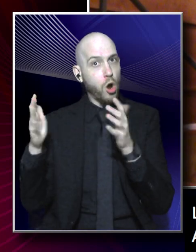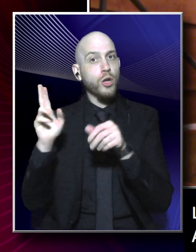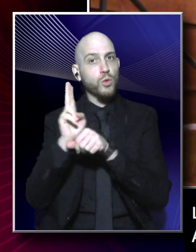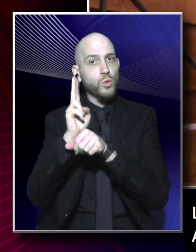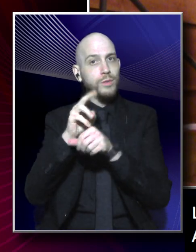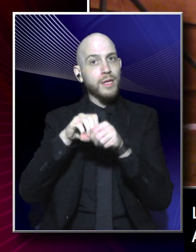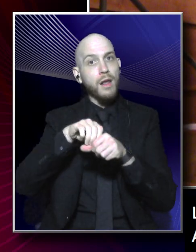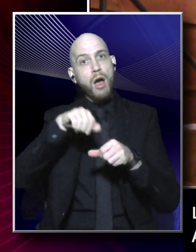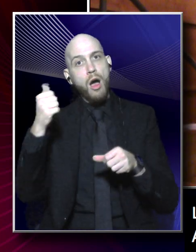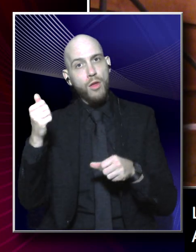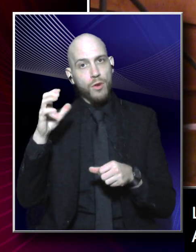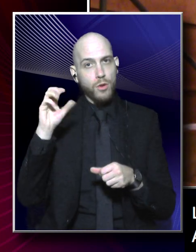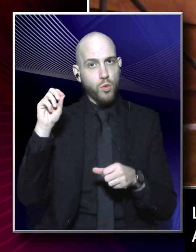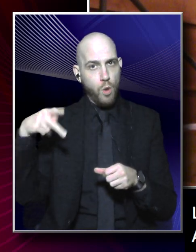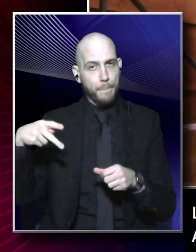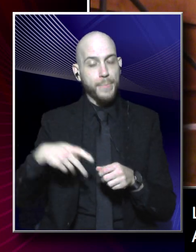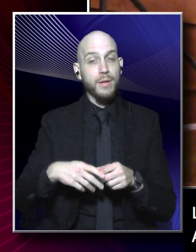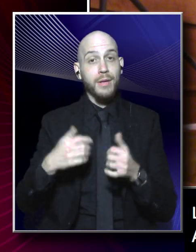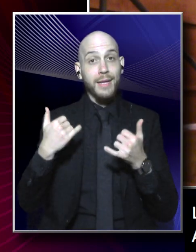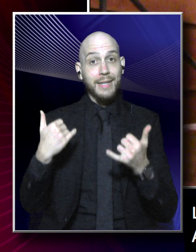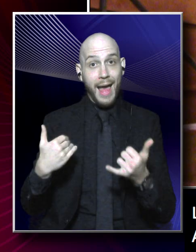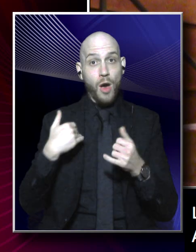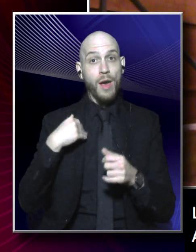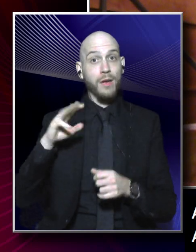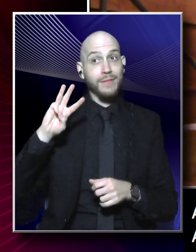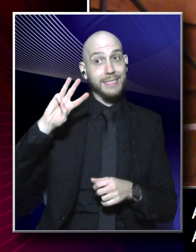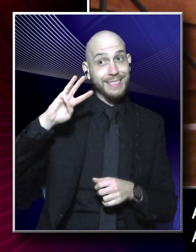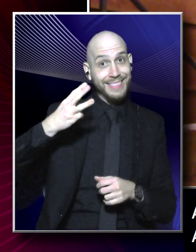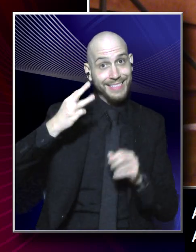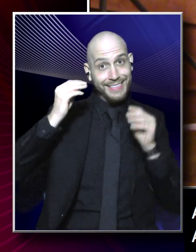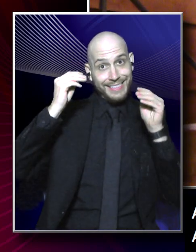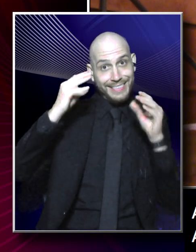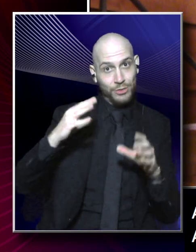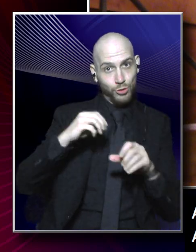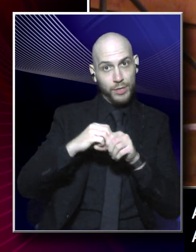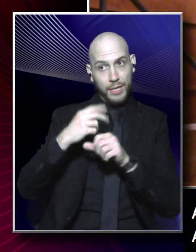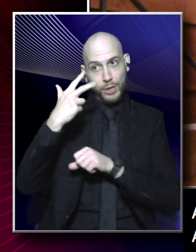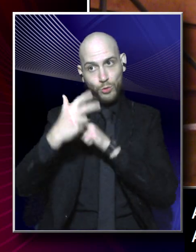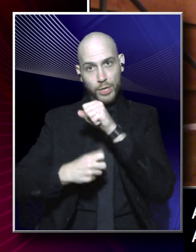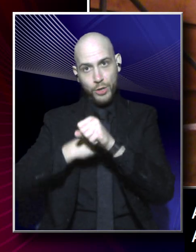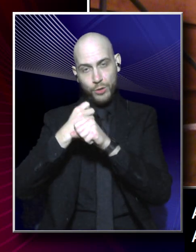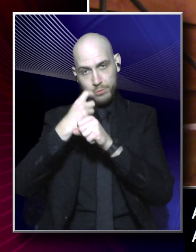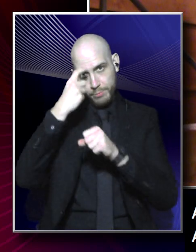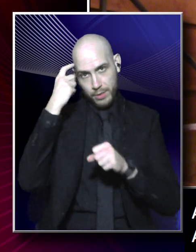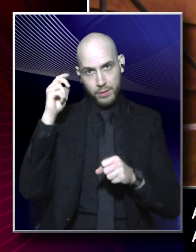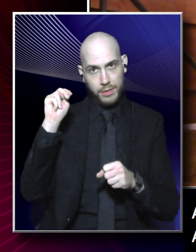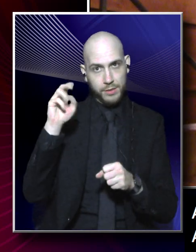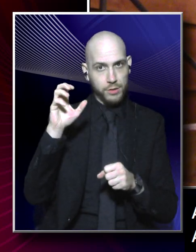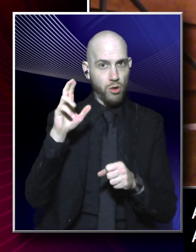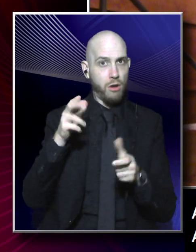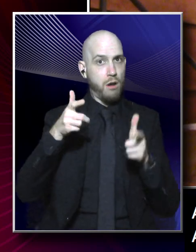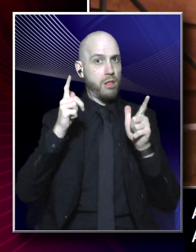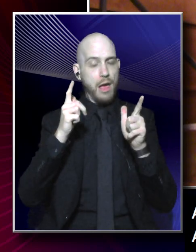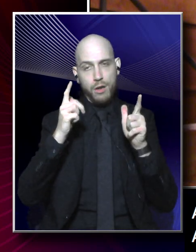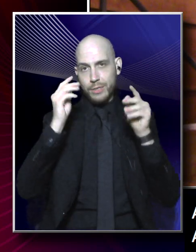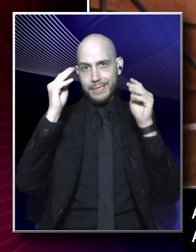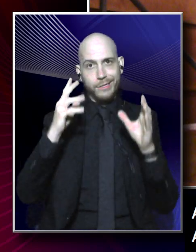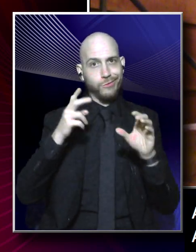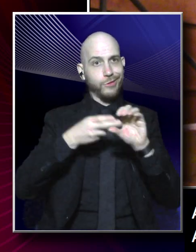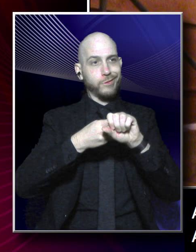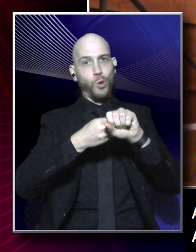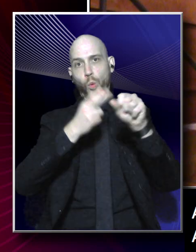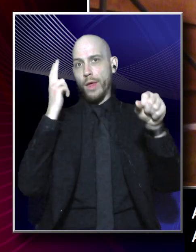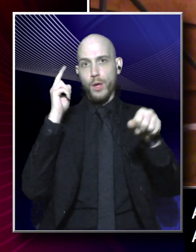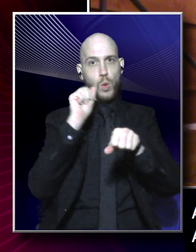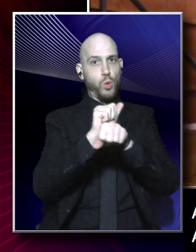on our 6th VI teacher in 3 years because NRC allows their teachers to quit working with our family when my husband or myself challenges in